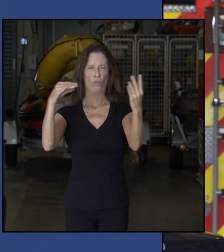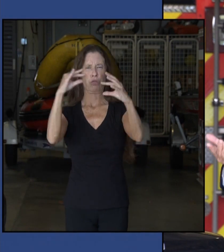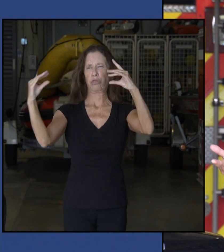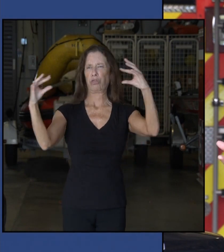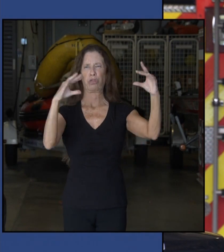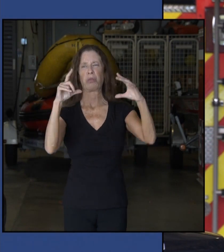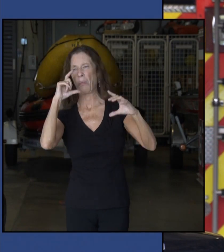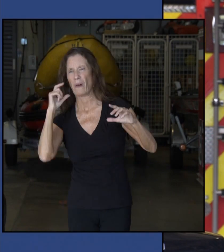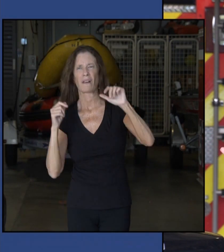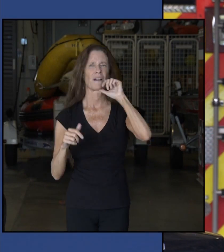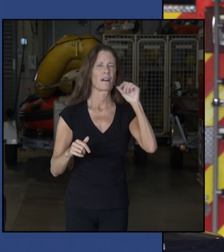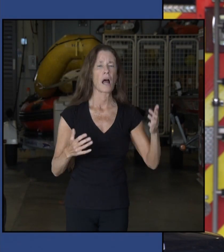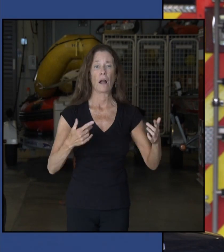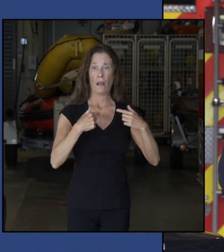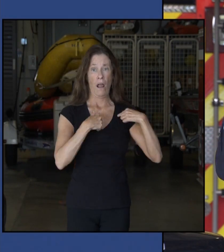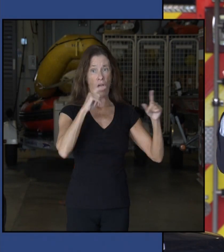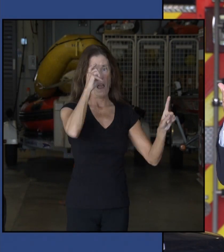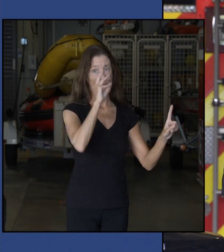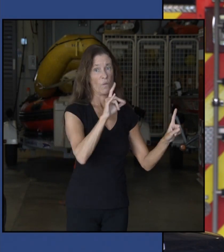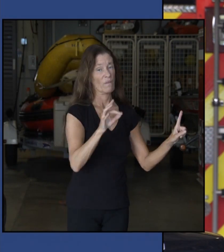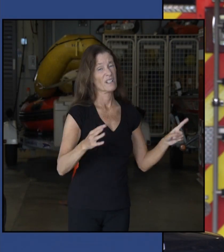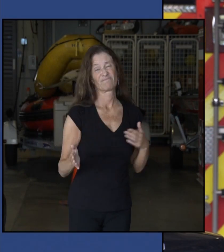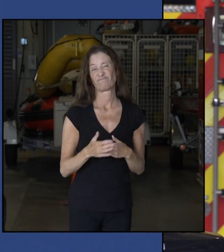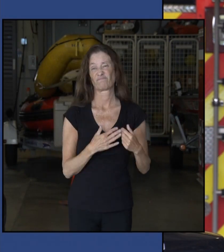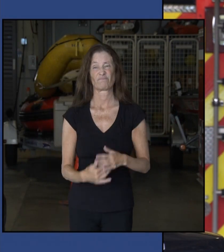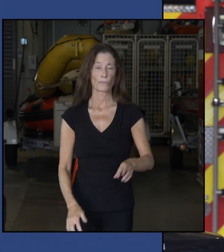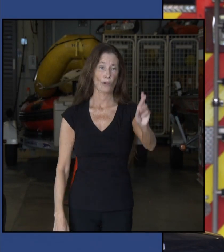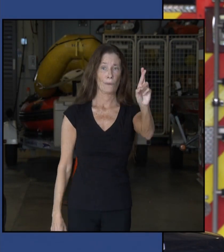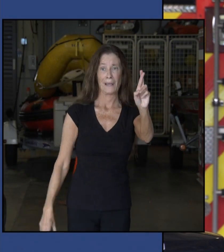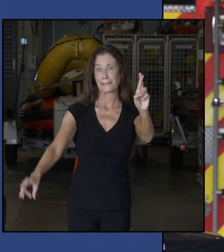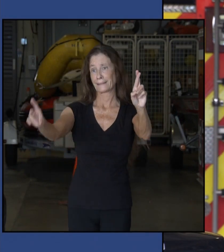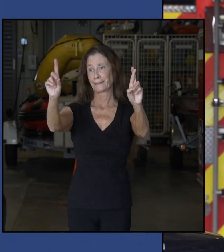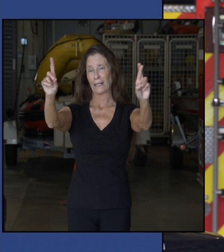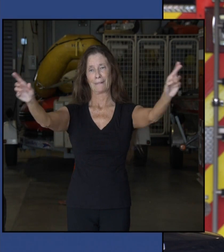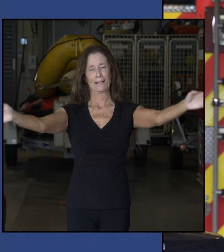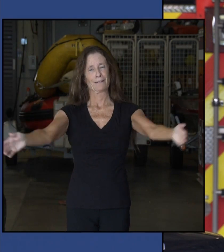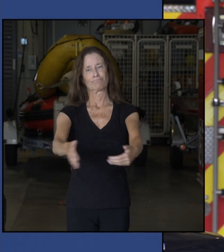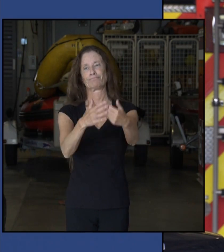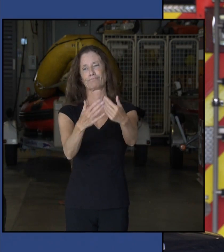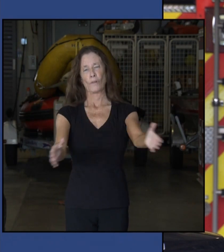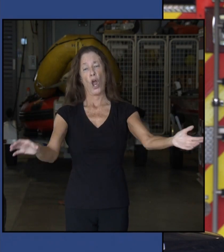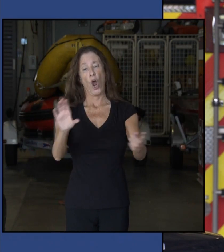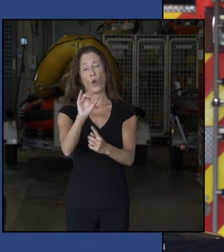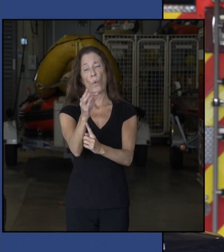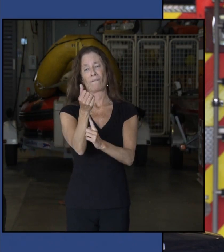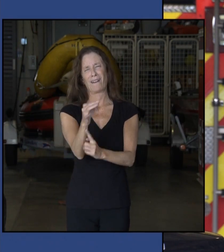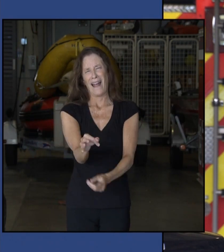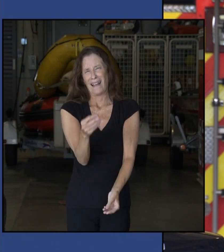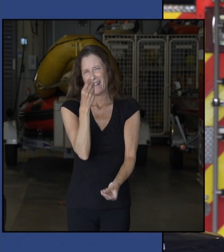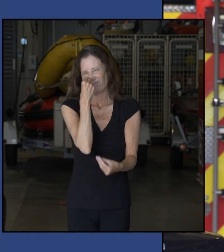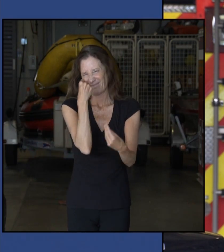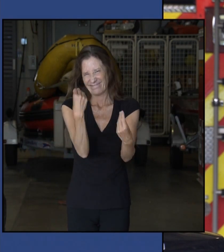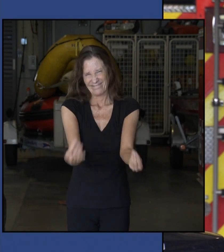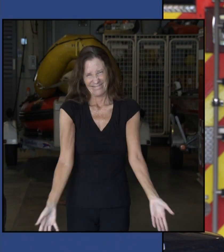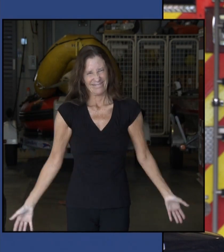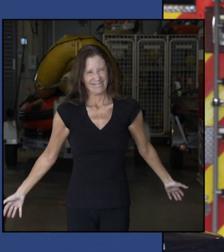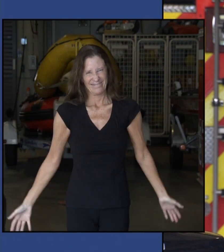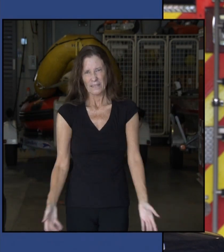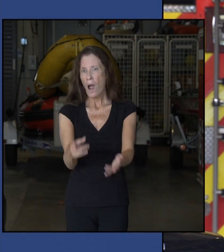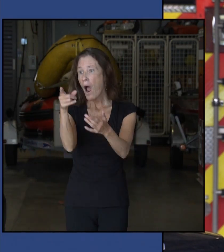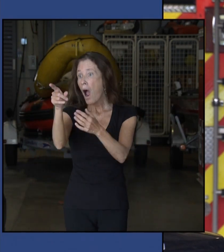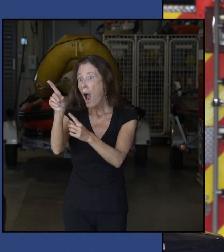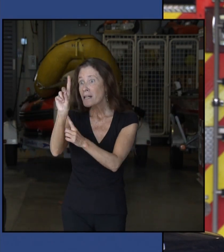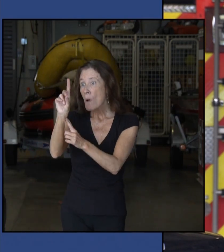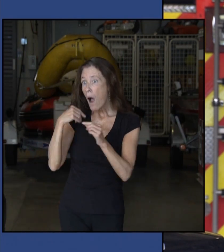don't care if you're Republican or Democrat, that virus is out to get us. It's sort of like, I keep saying gravity. I